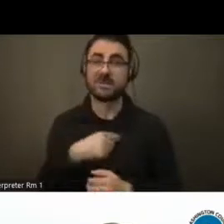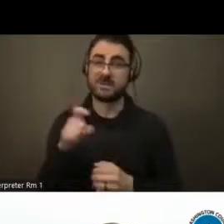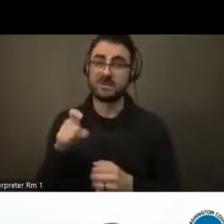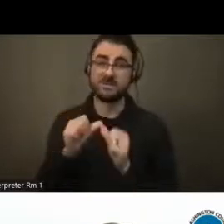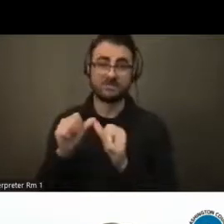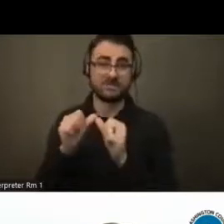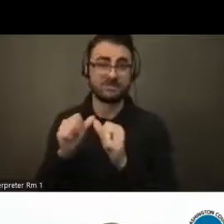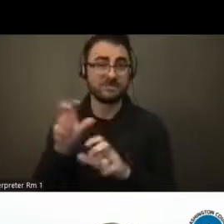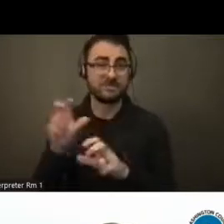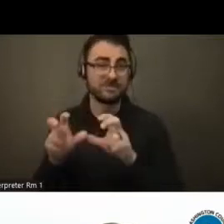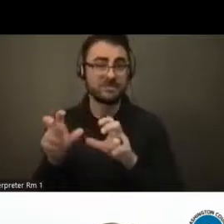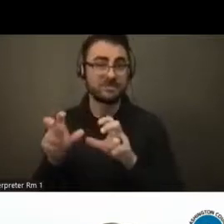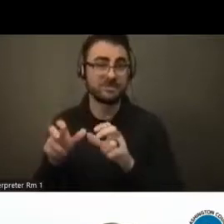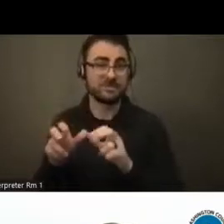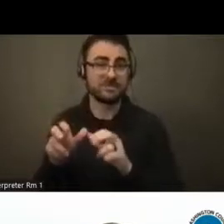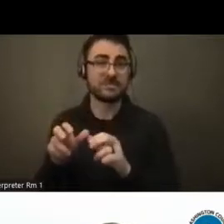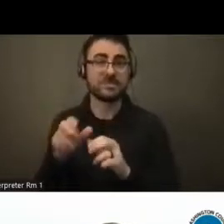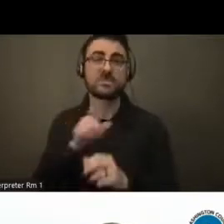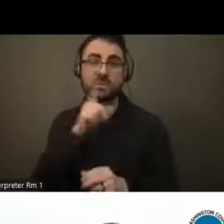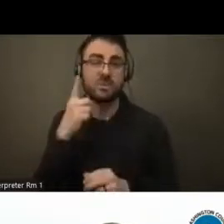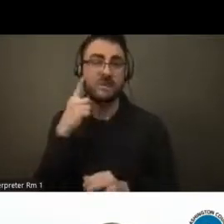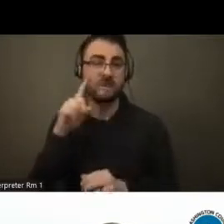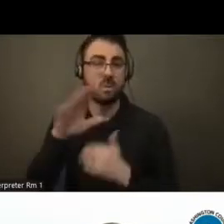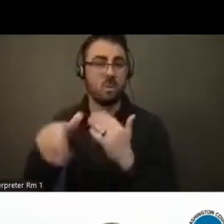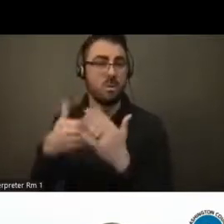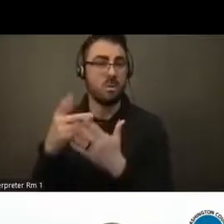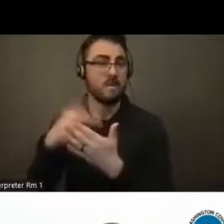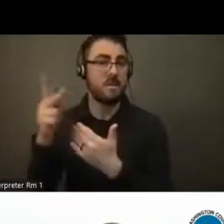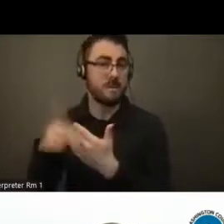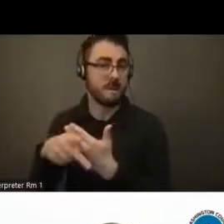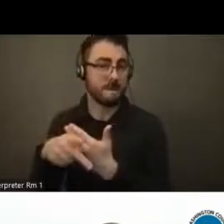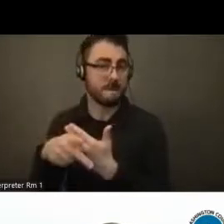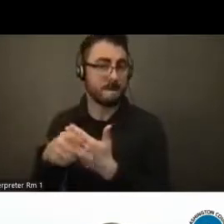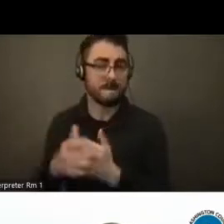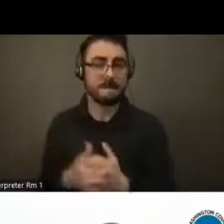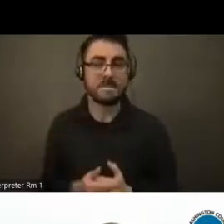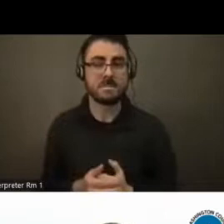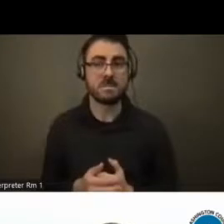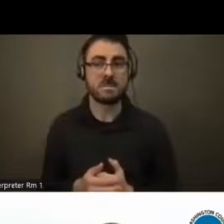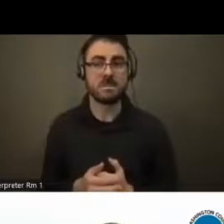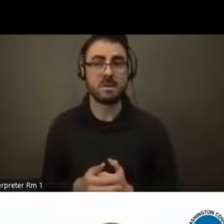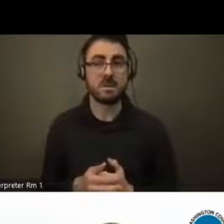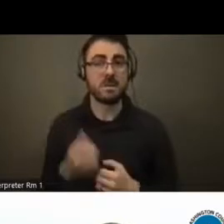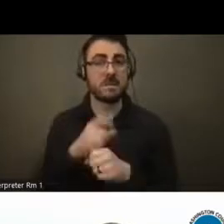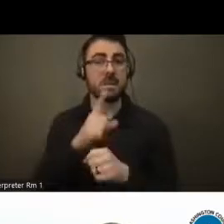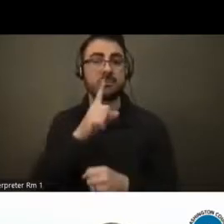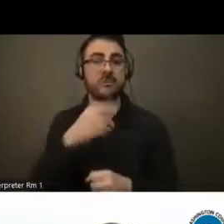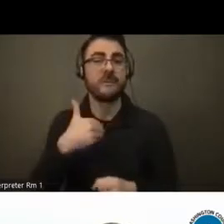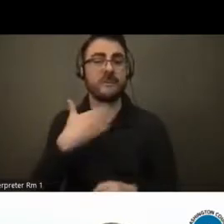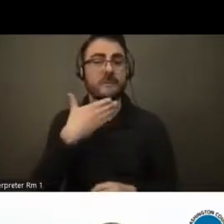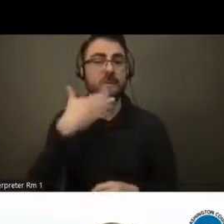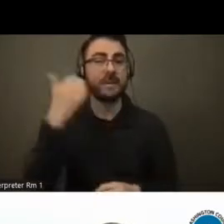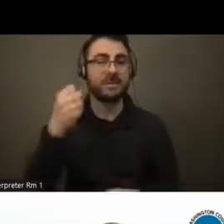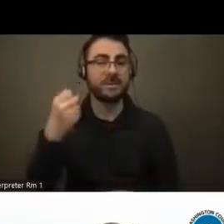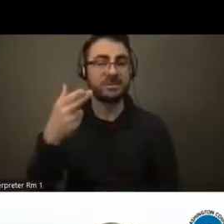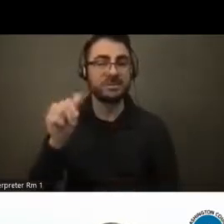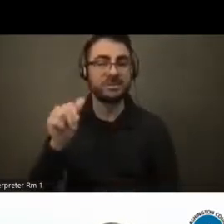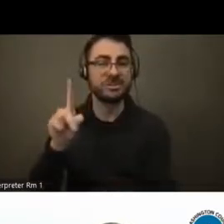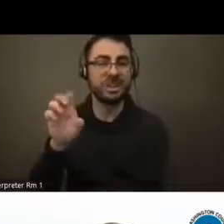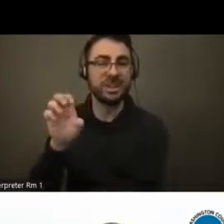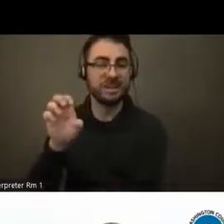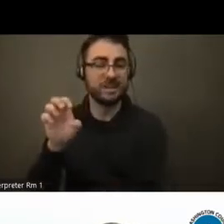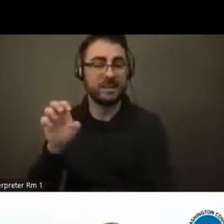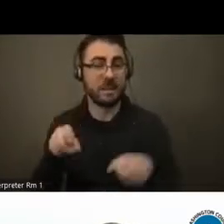for All program so that there are better shade opportunities. We continue to do